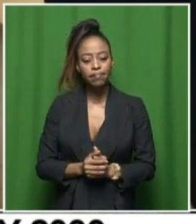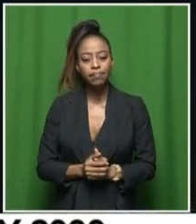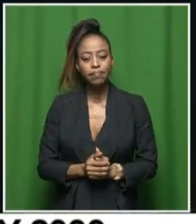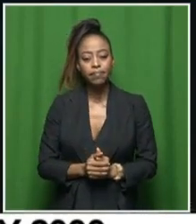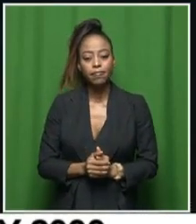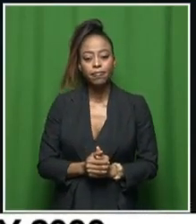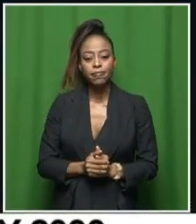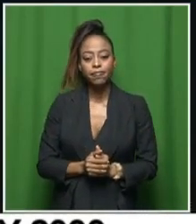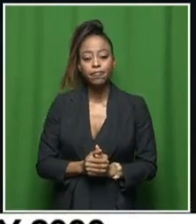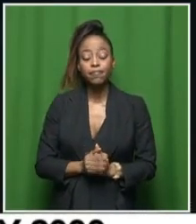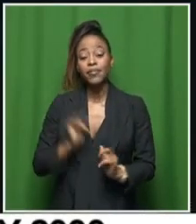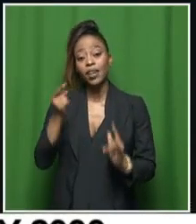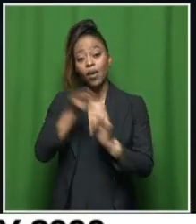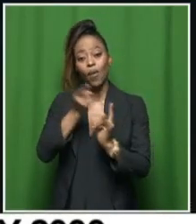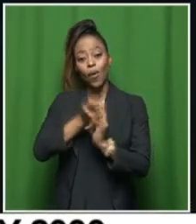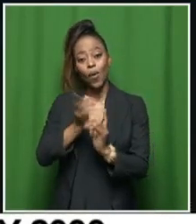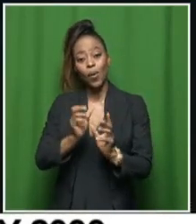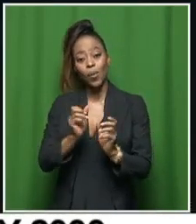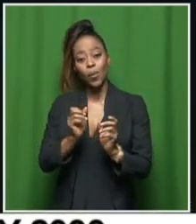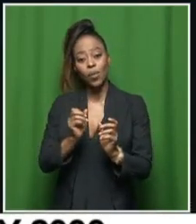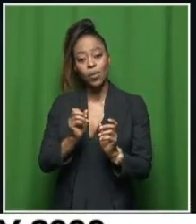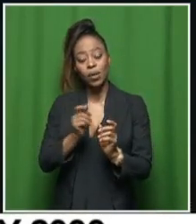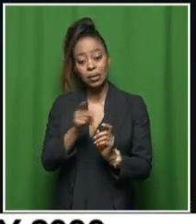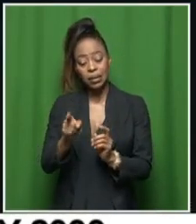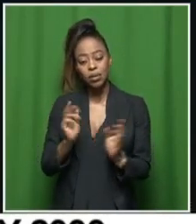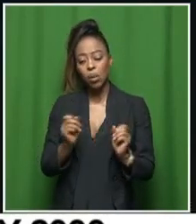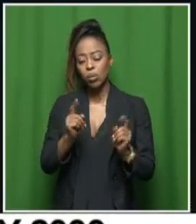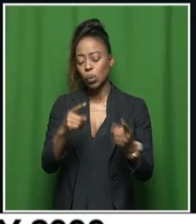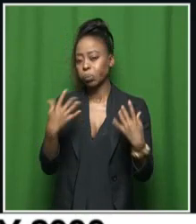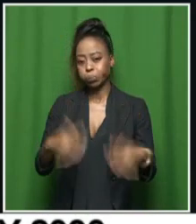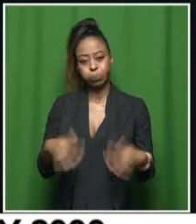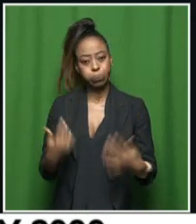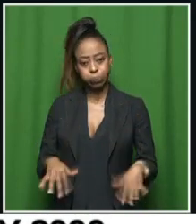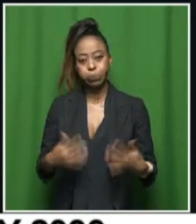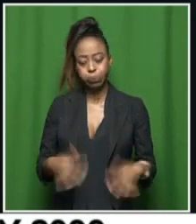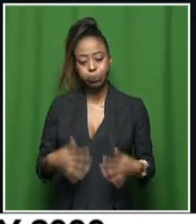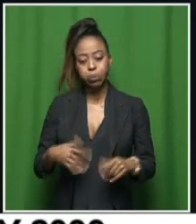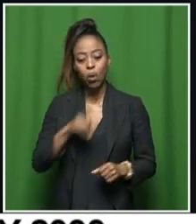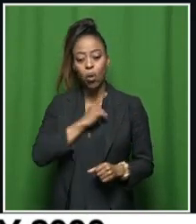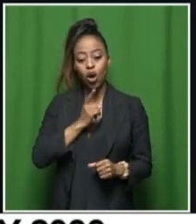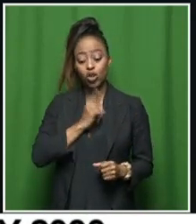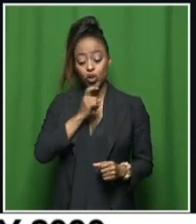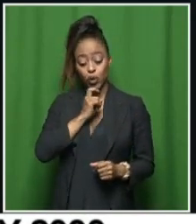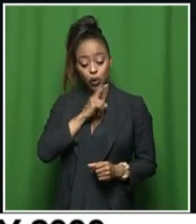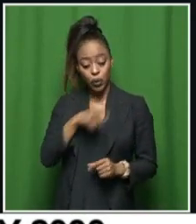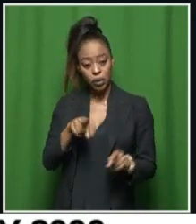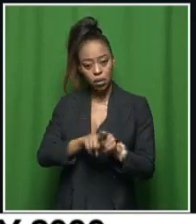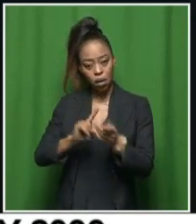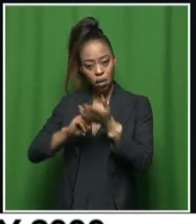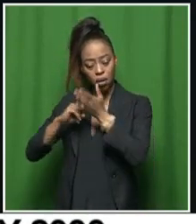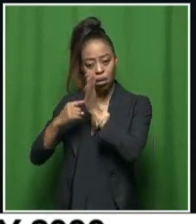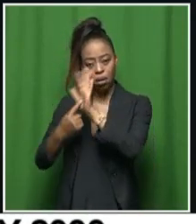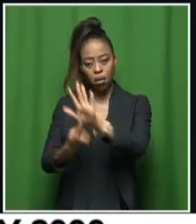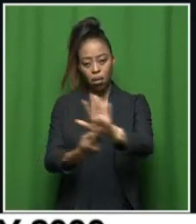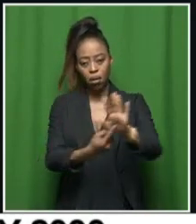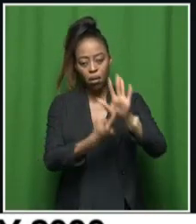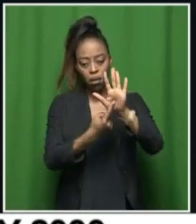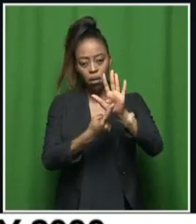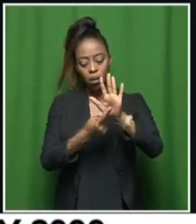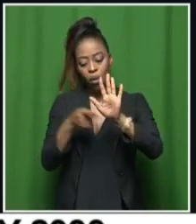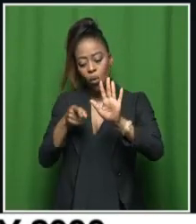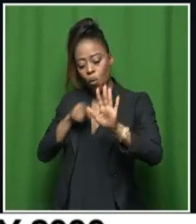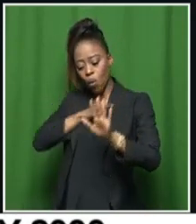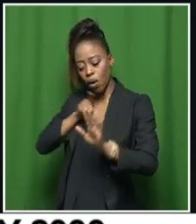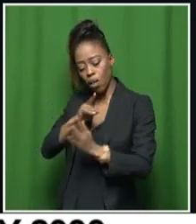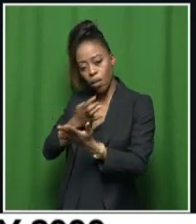Indeed, we see that as a golden opportunity, really applying and demonstrating that circular economy